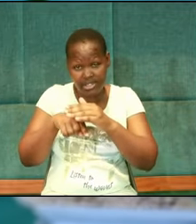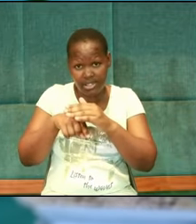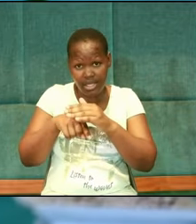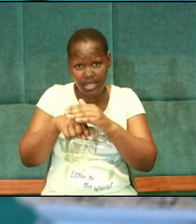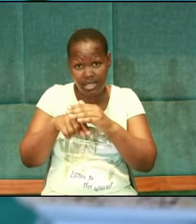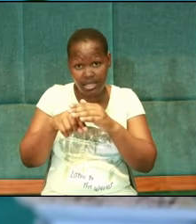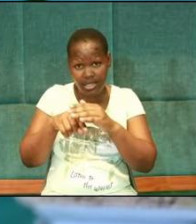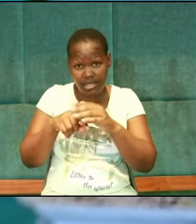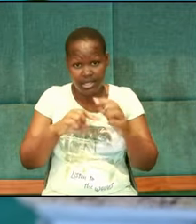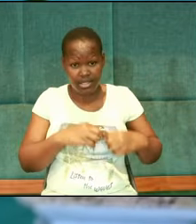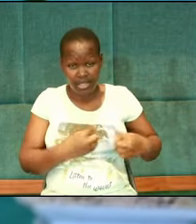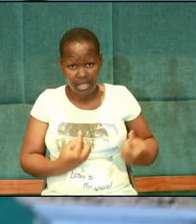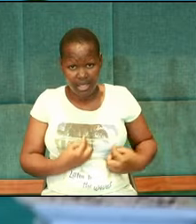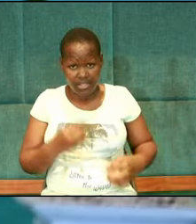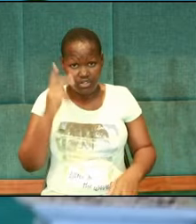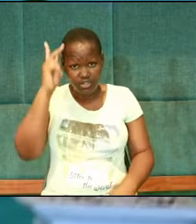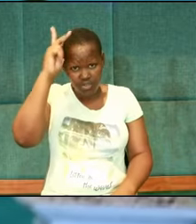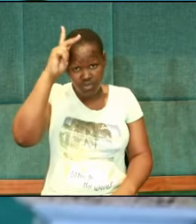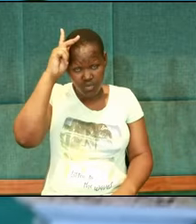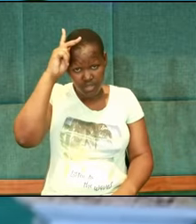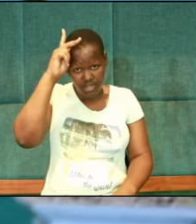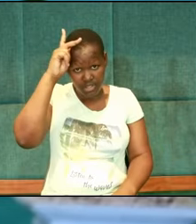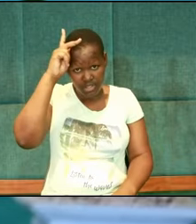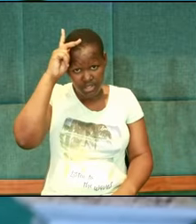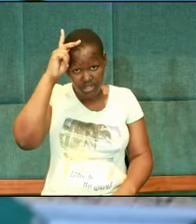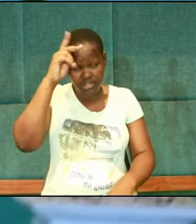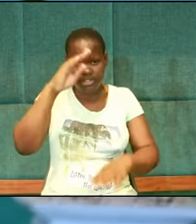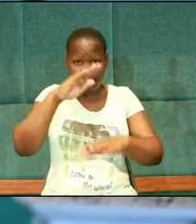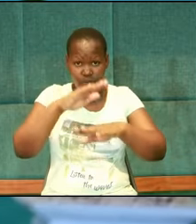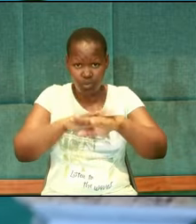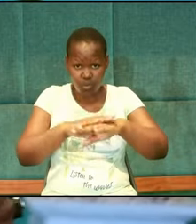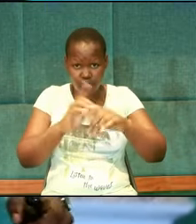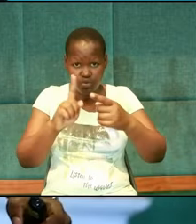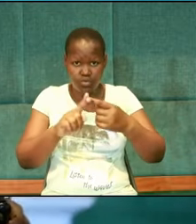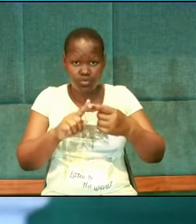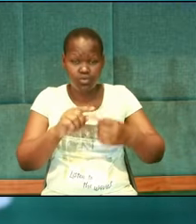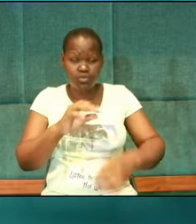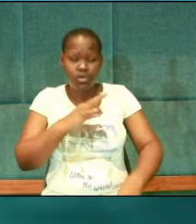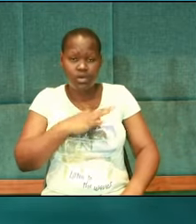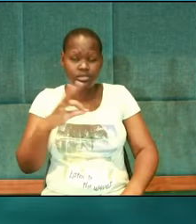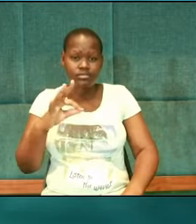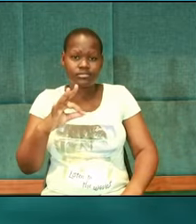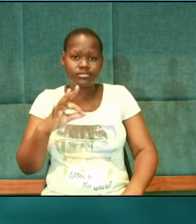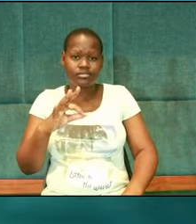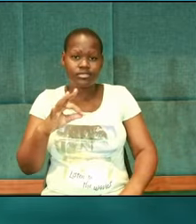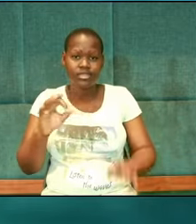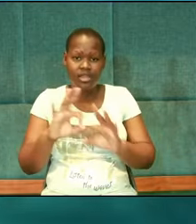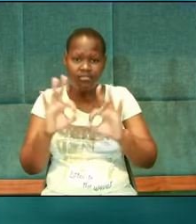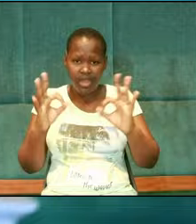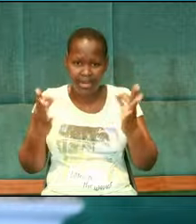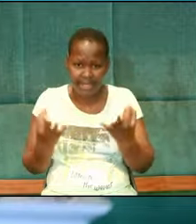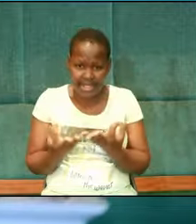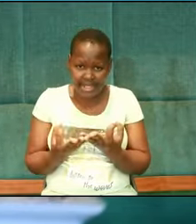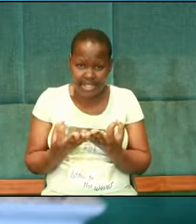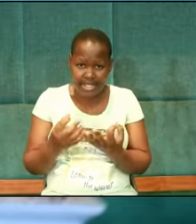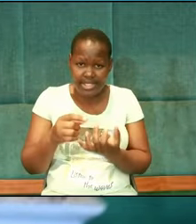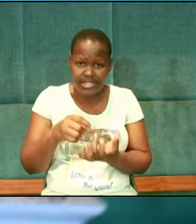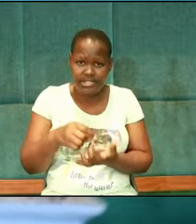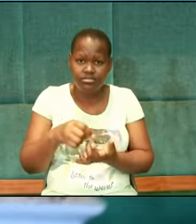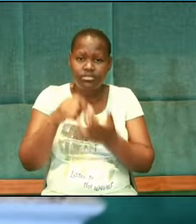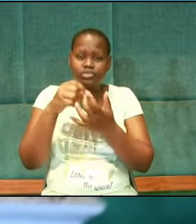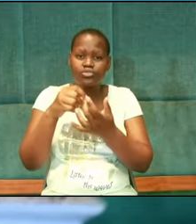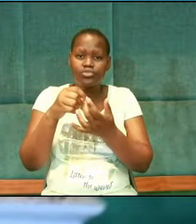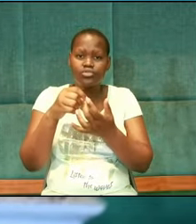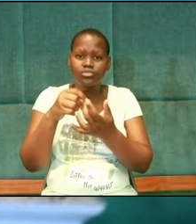knowledge, it will be pleasant to your own soul. The soul of the family is weak. Is